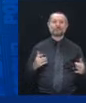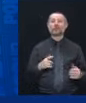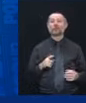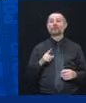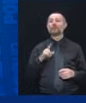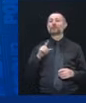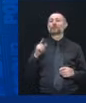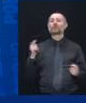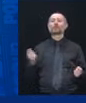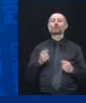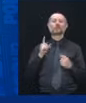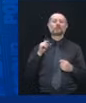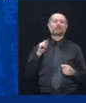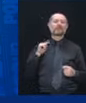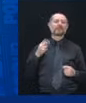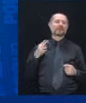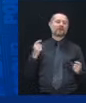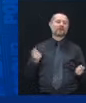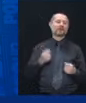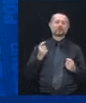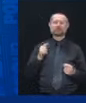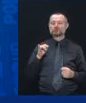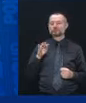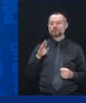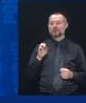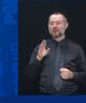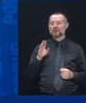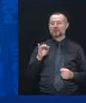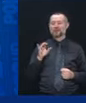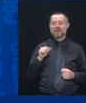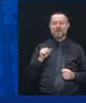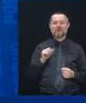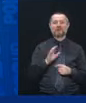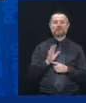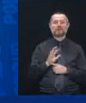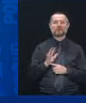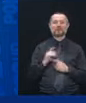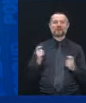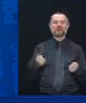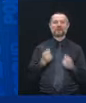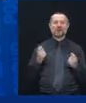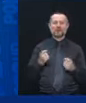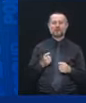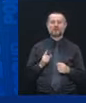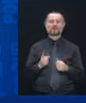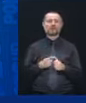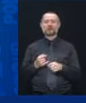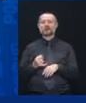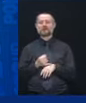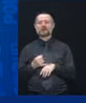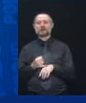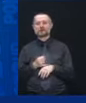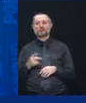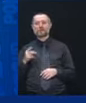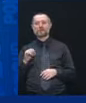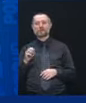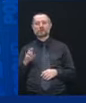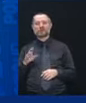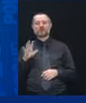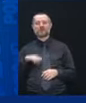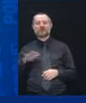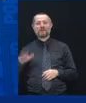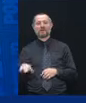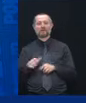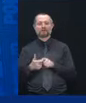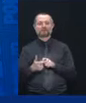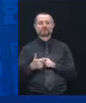anniversary of Tribeca and the opening of Little Island at Pier 55. This is deja vu.